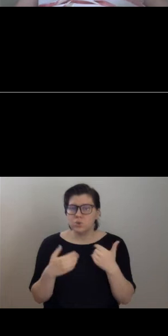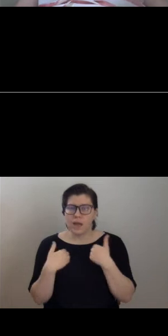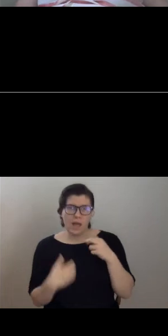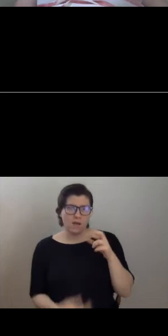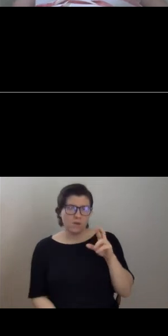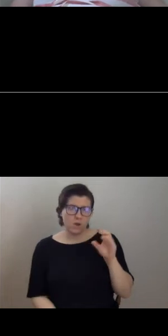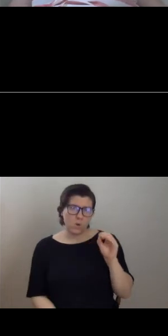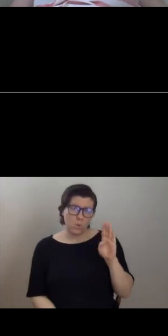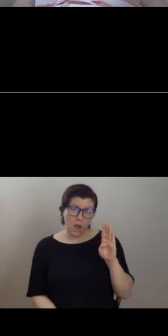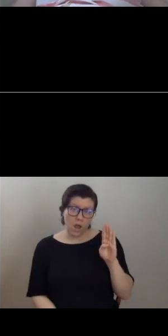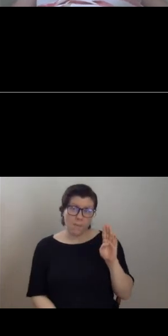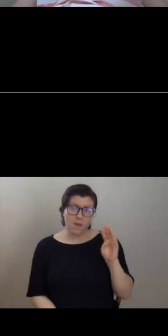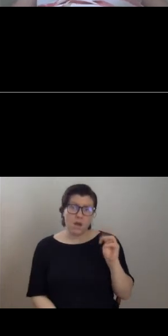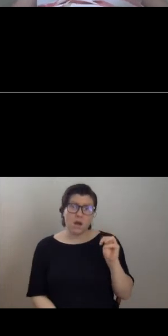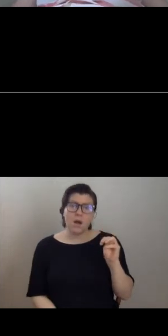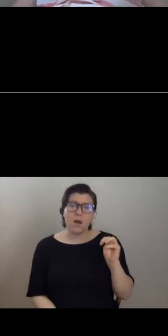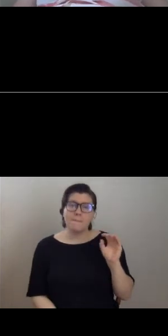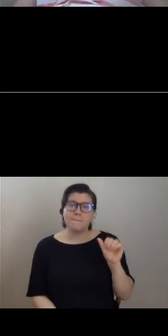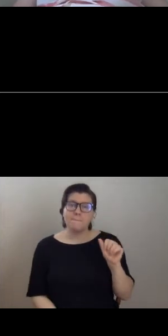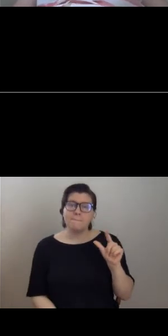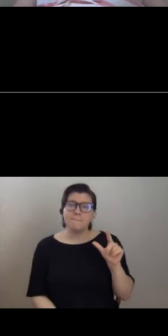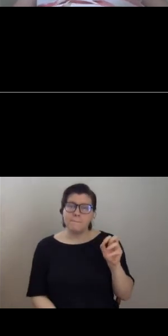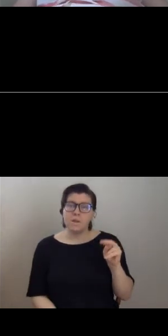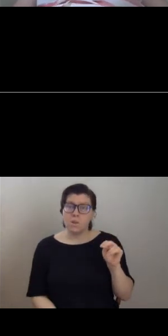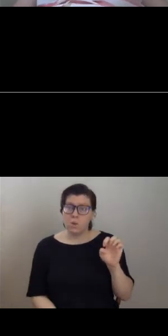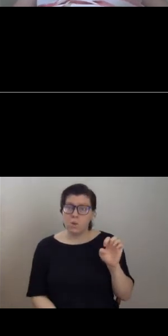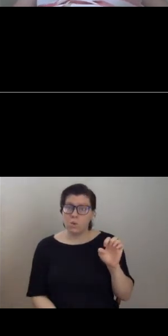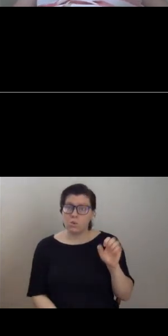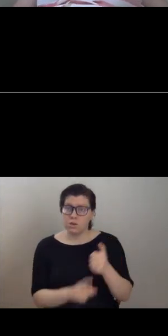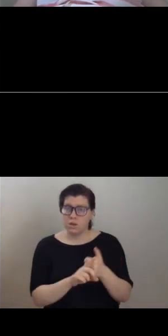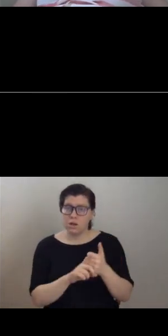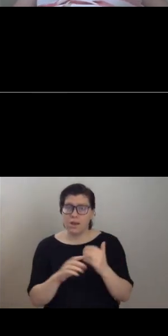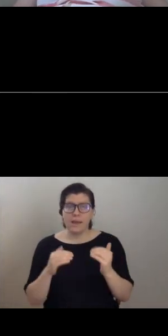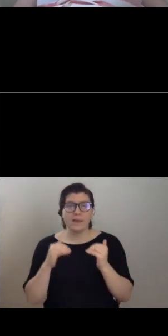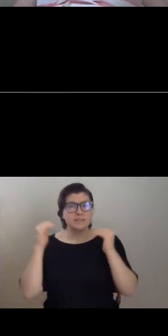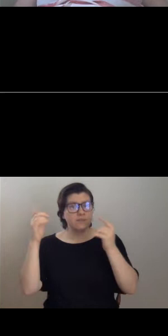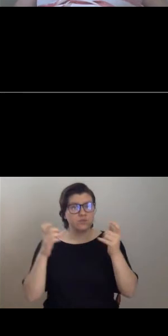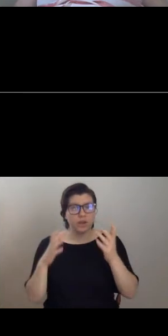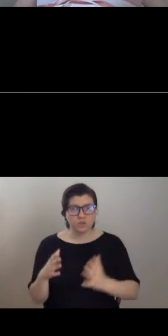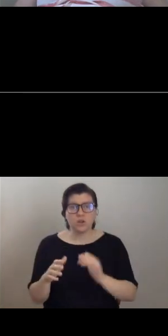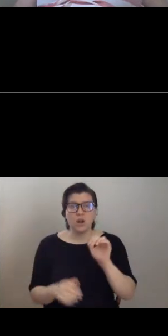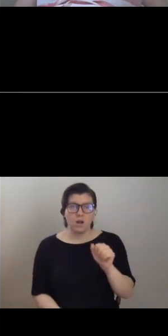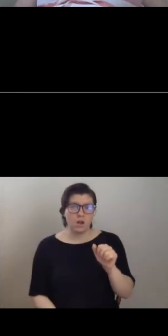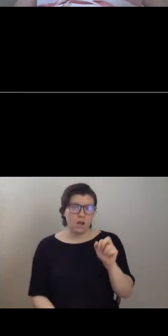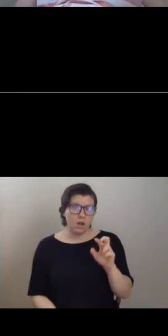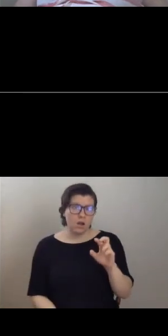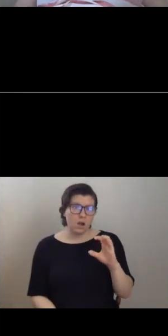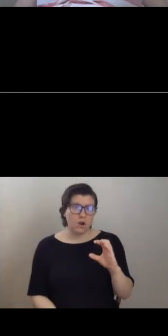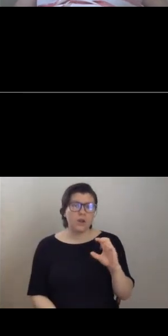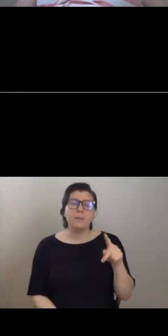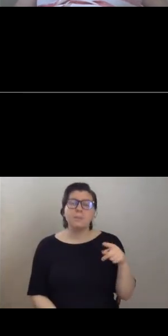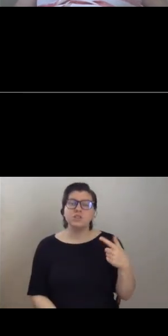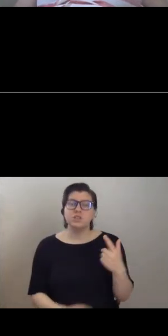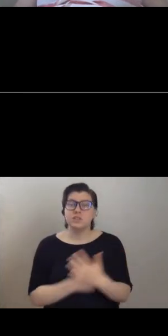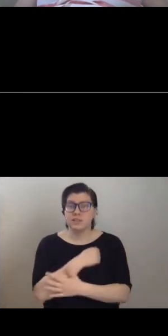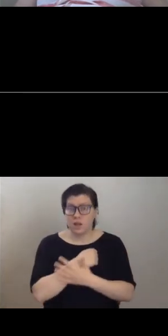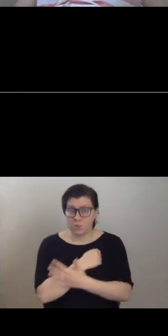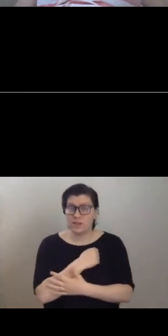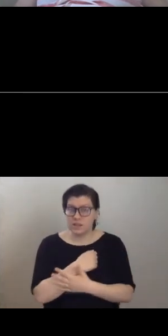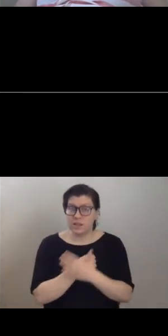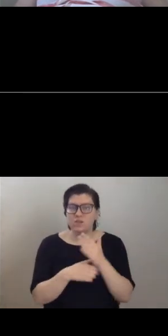Malone, who is the Executive Director of the ARC Prince George's County, to share some